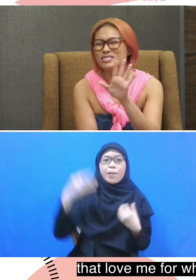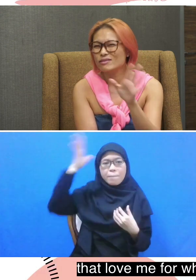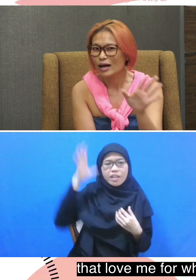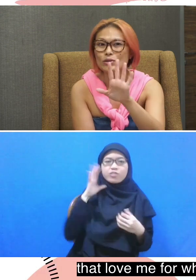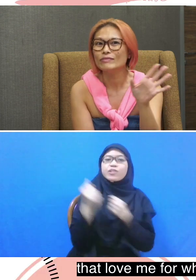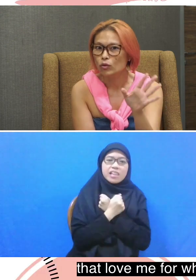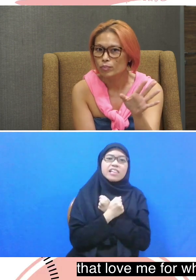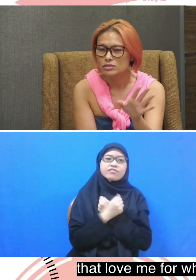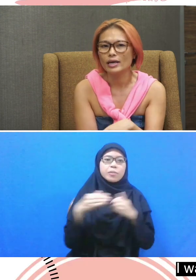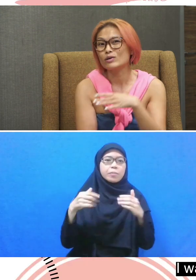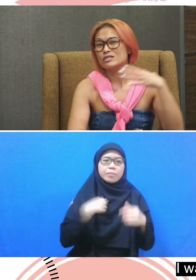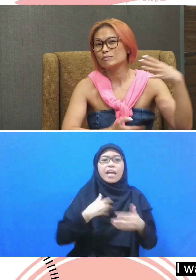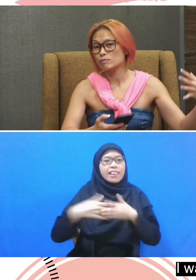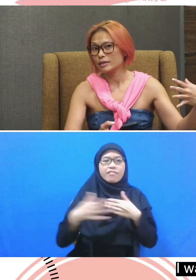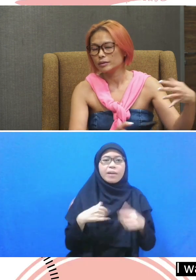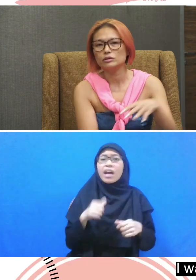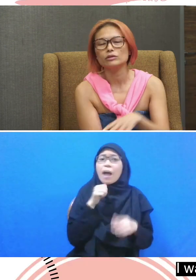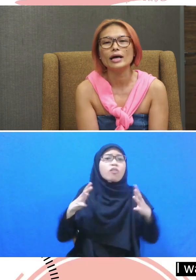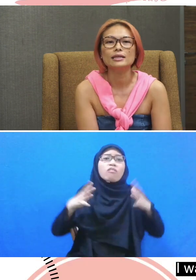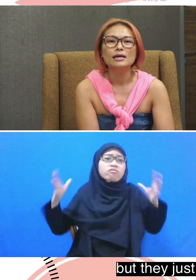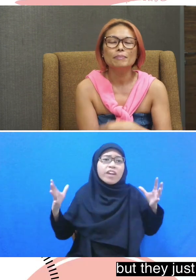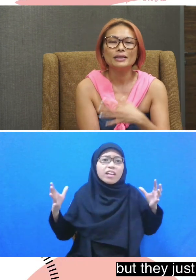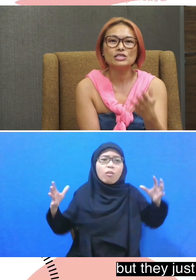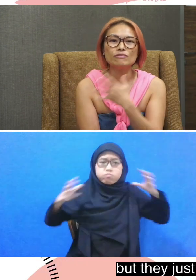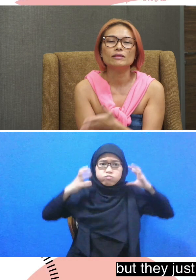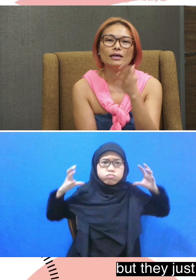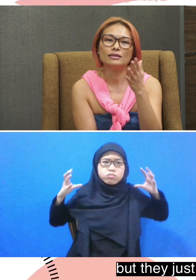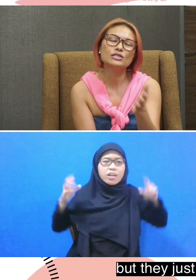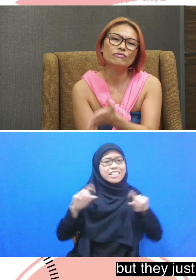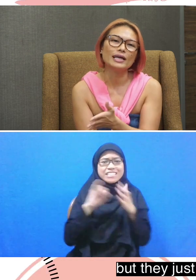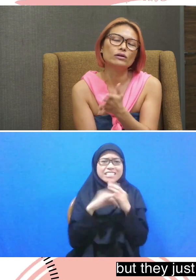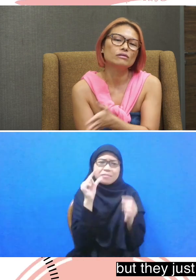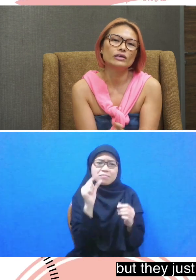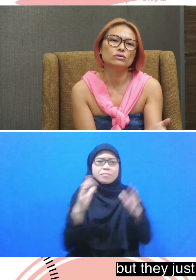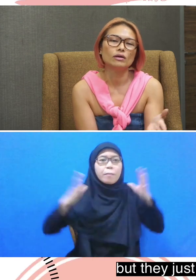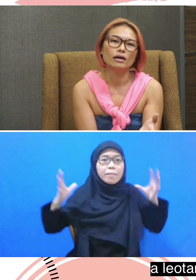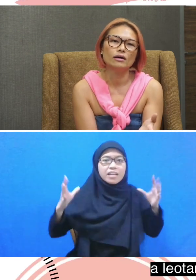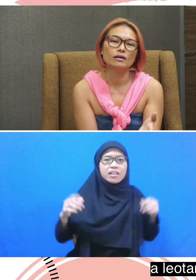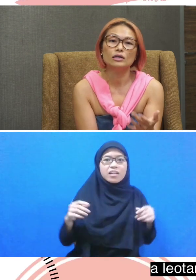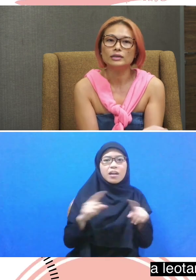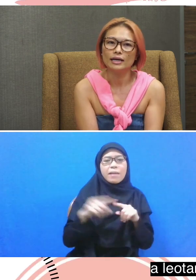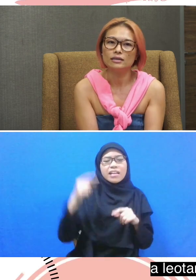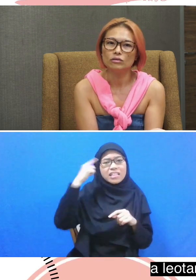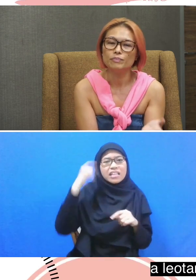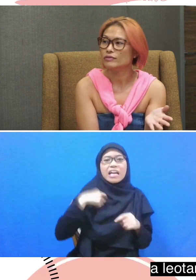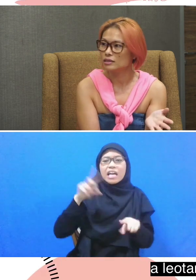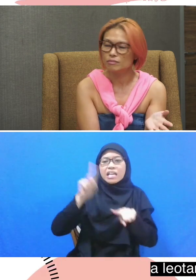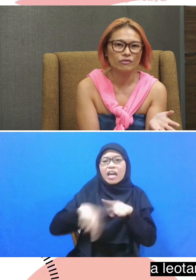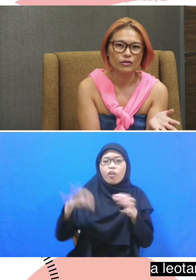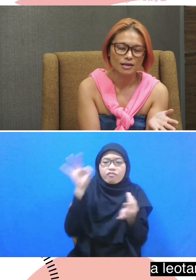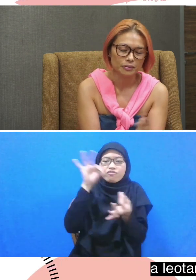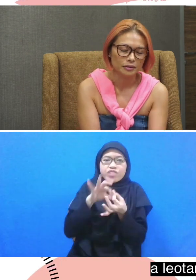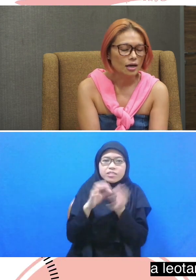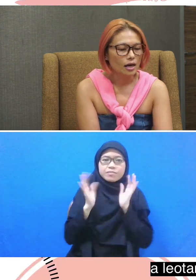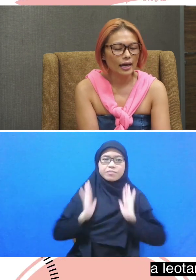And I wasn't even obese, okay? I was just much bigger built, you know. But they just felt that, the teacher felt that I couldn't fit into a leotard, you know, perfectly,